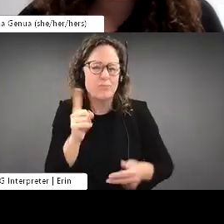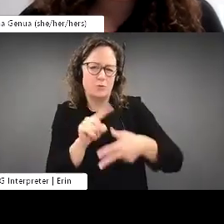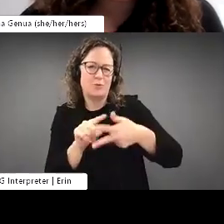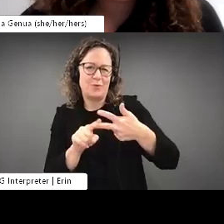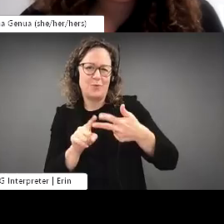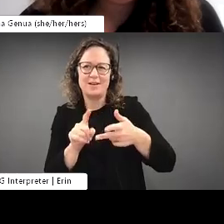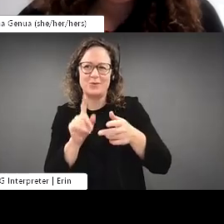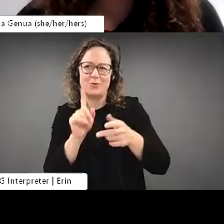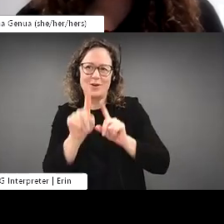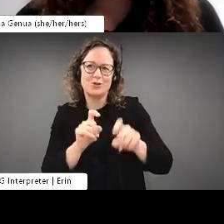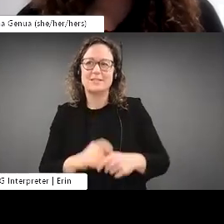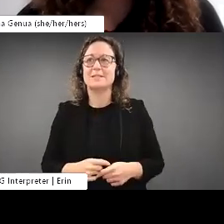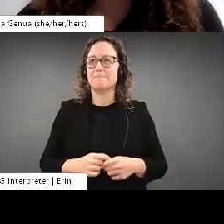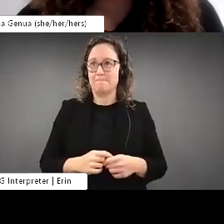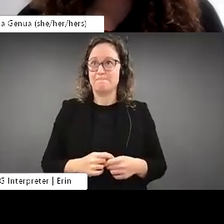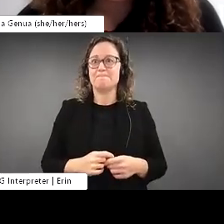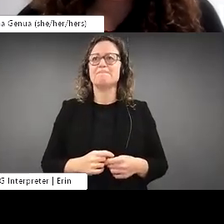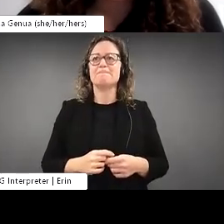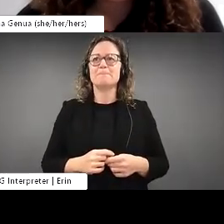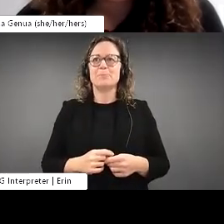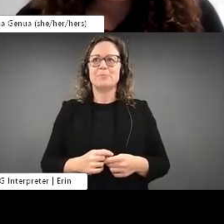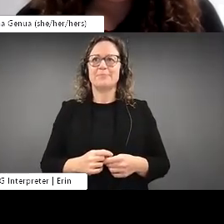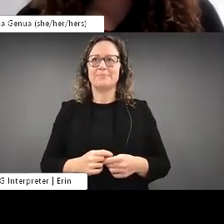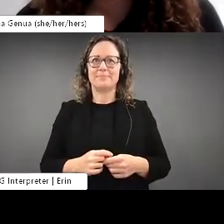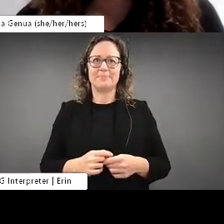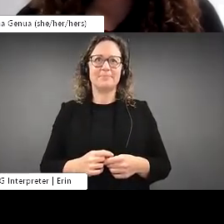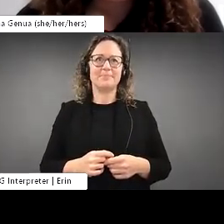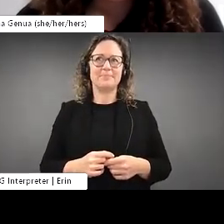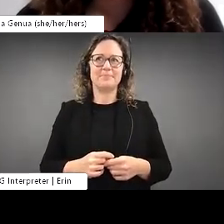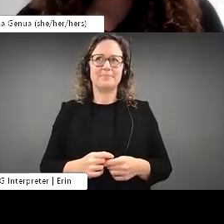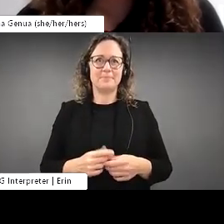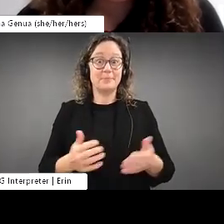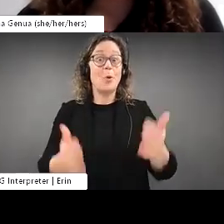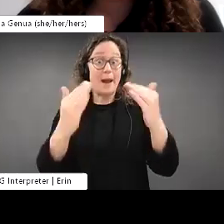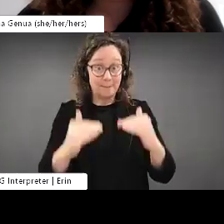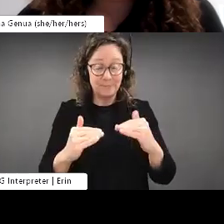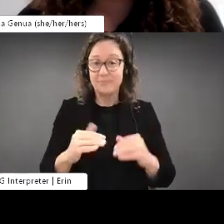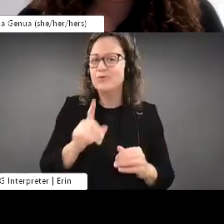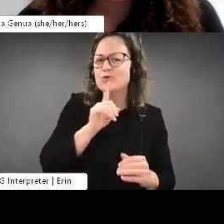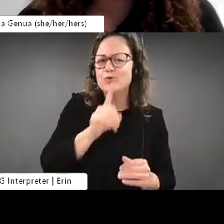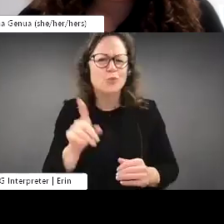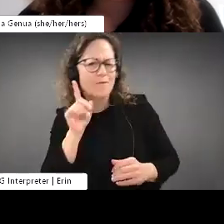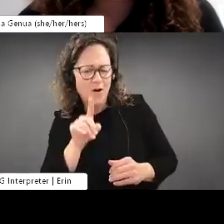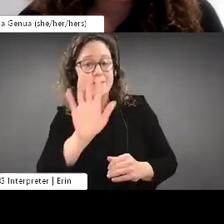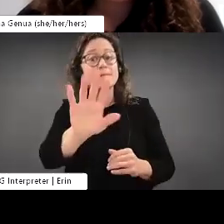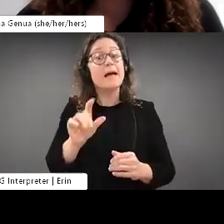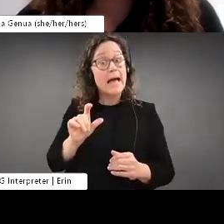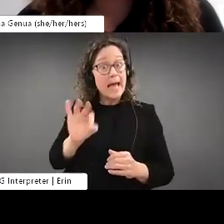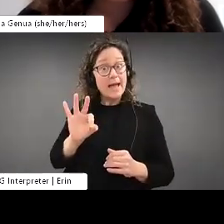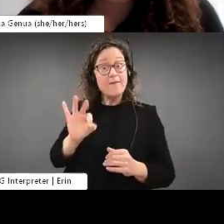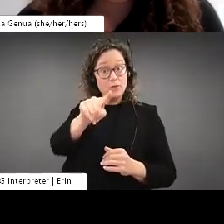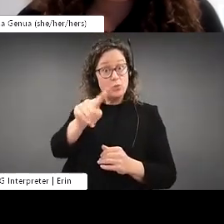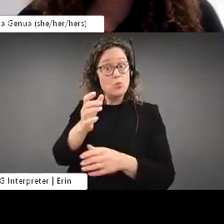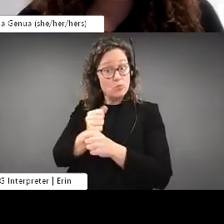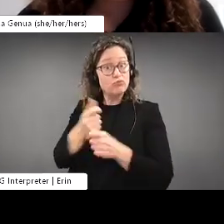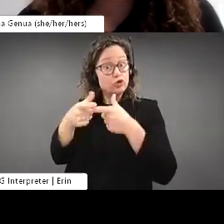Okay. So let's do some true or false. A Canadian bank must cash your Government of Canada check for